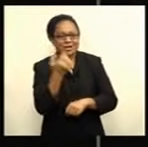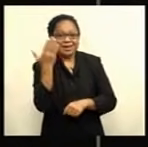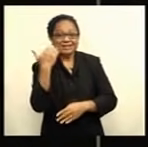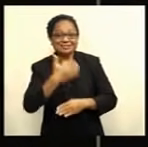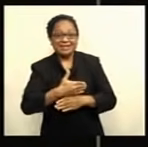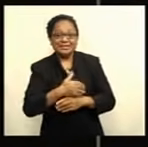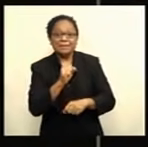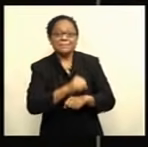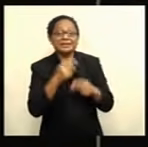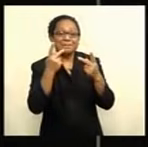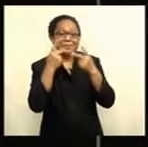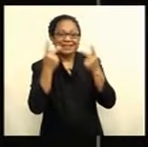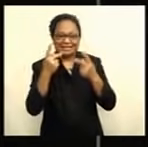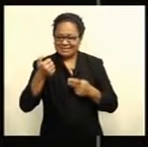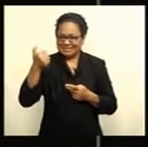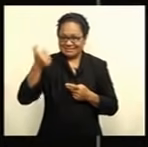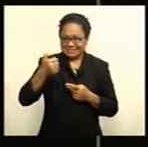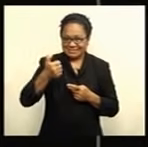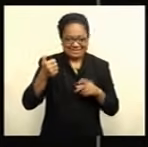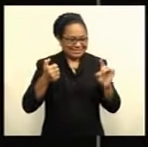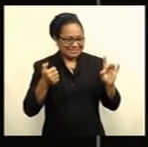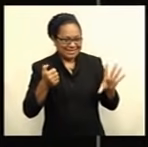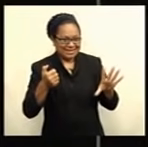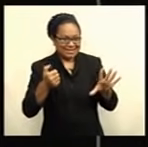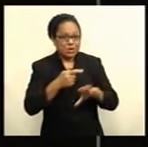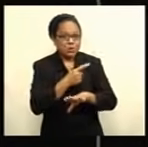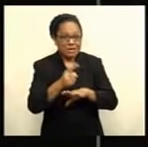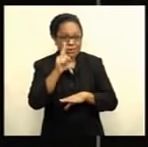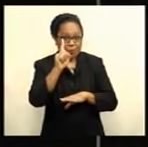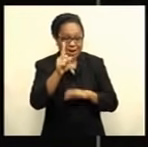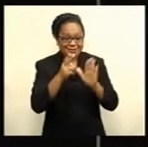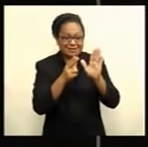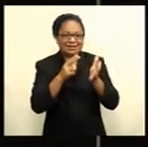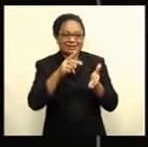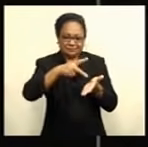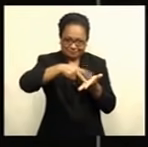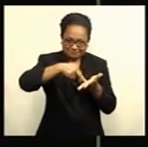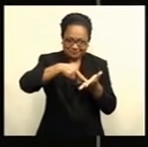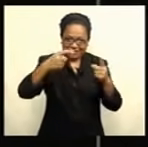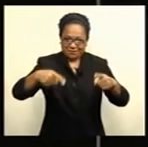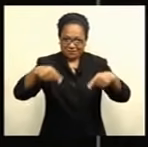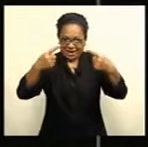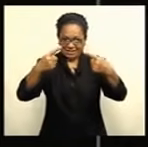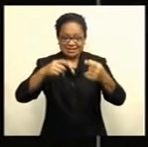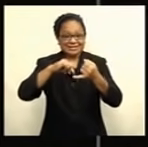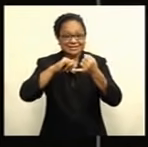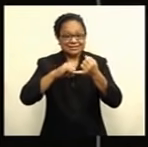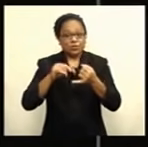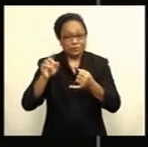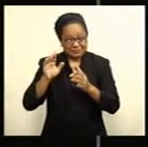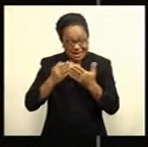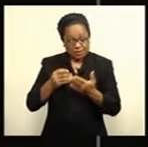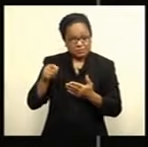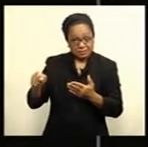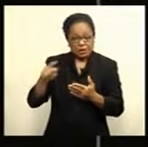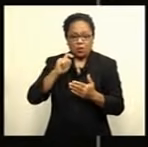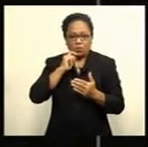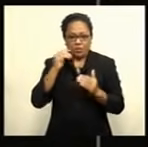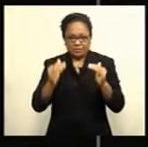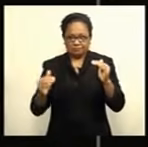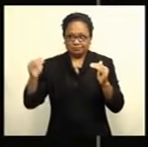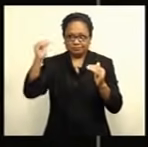beating Panthers 16-10 in week 1 of the NRL final. South Sydney will now advance to their